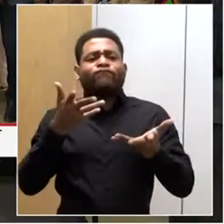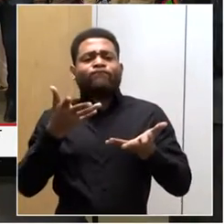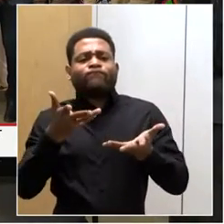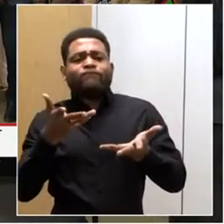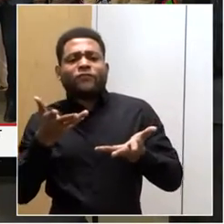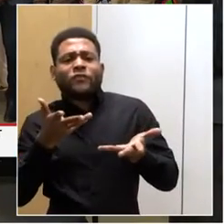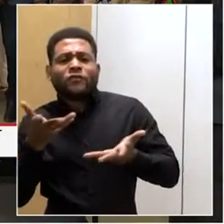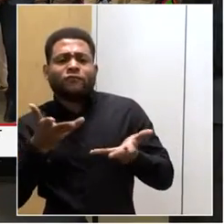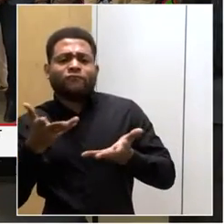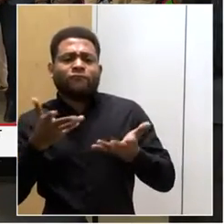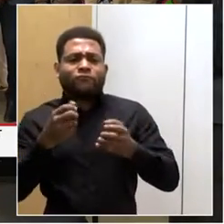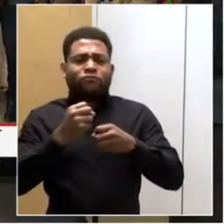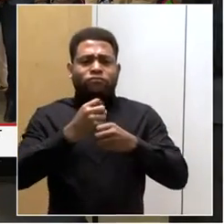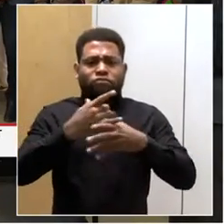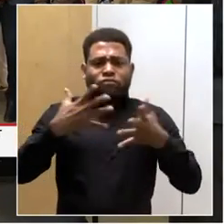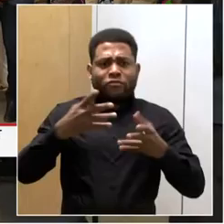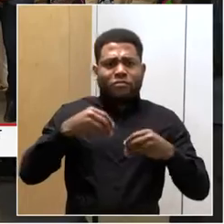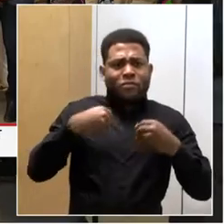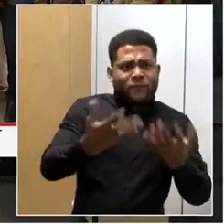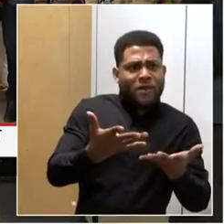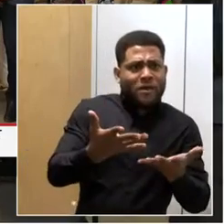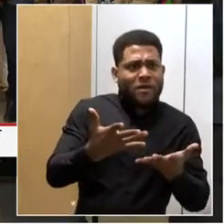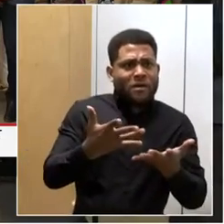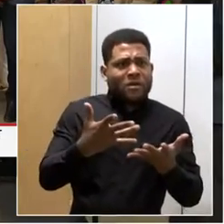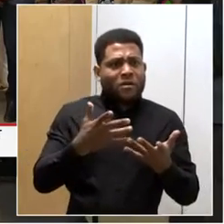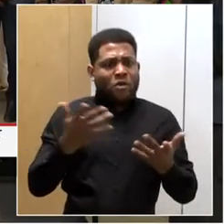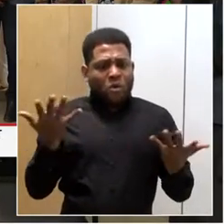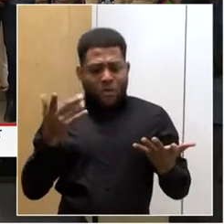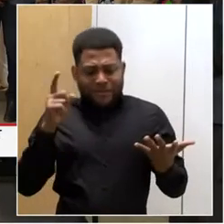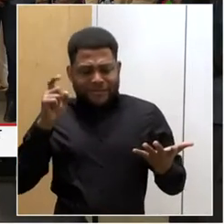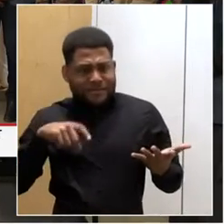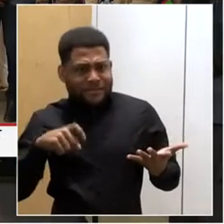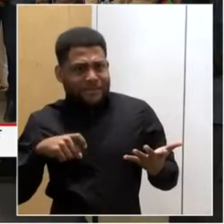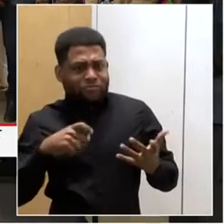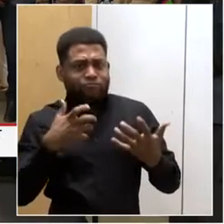their services for what the acute needs are.